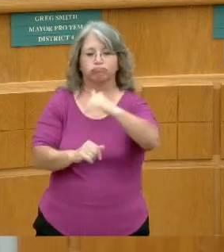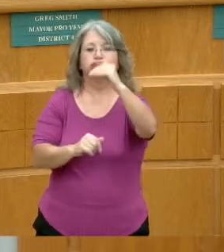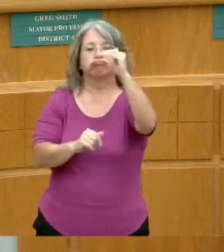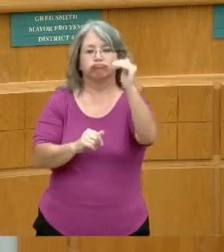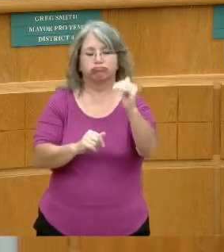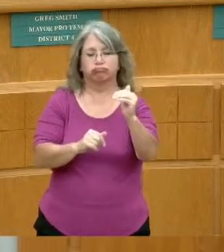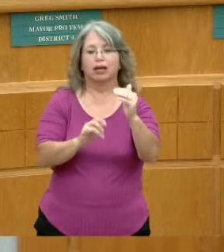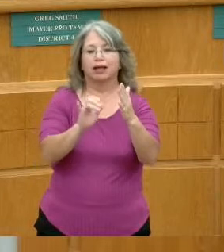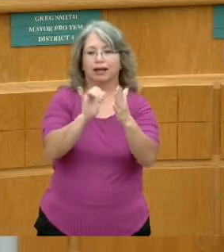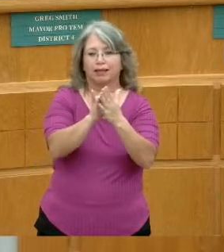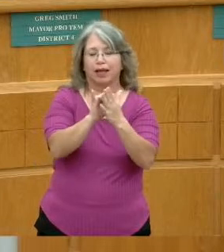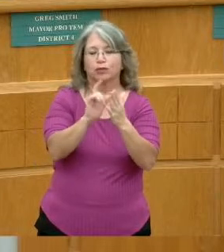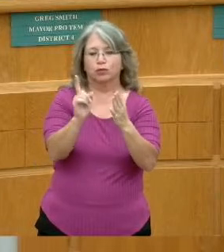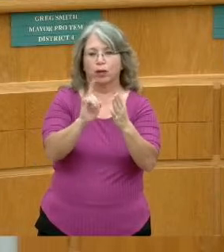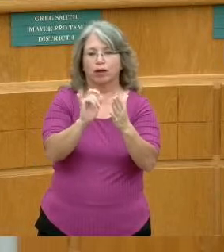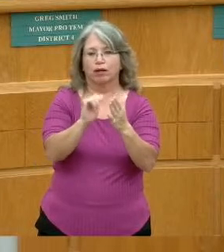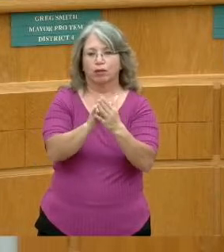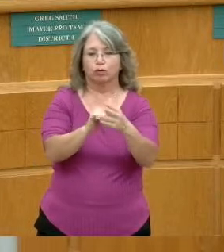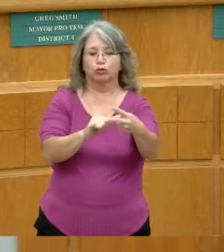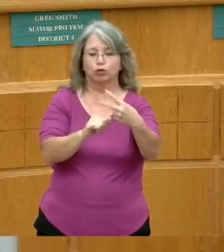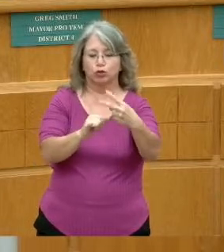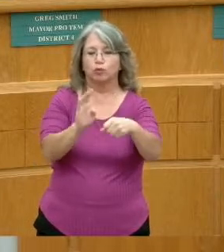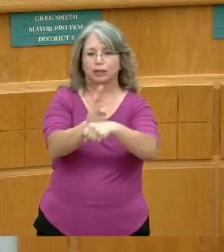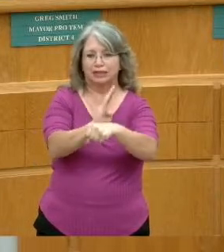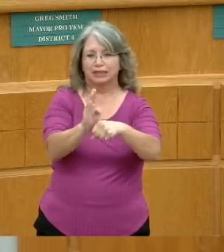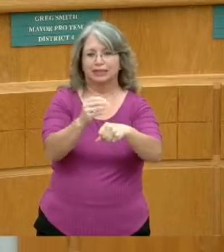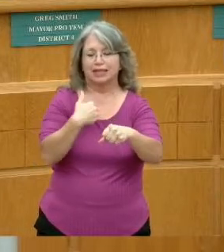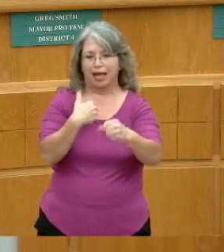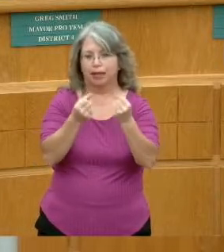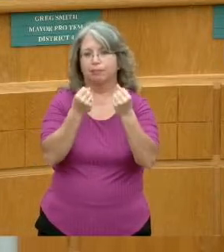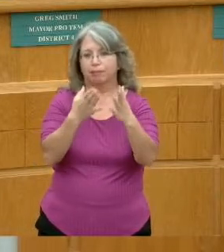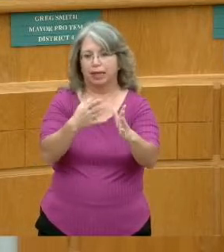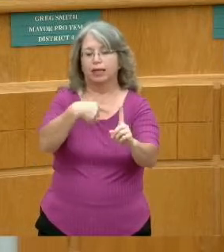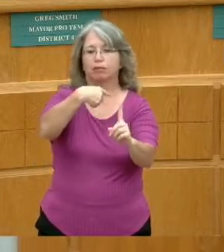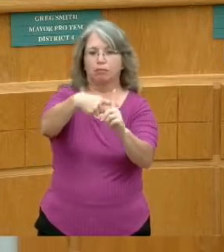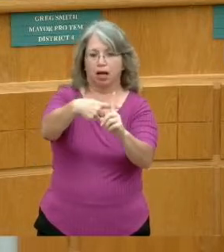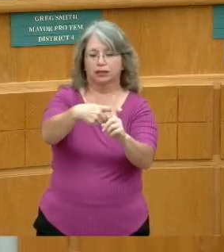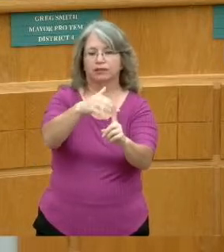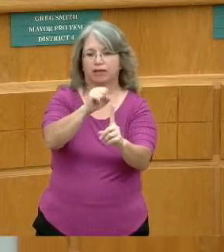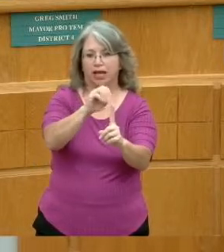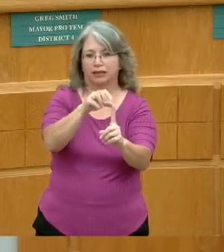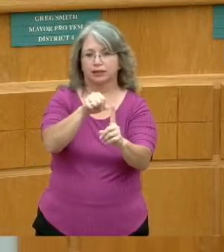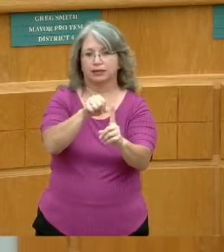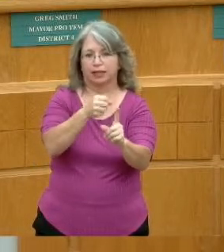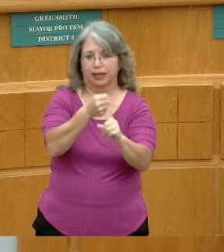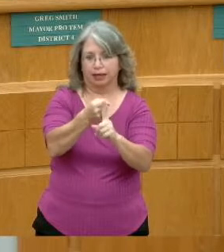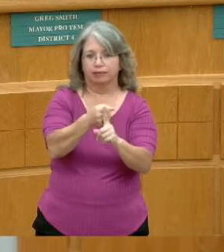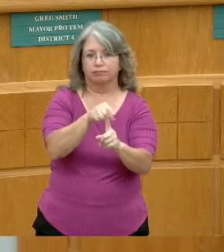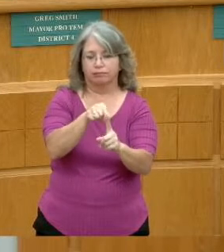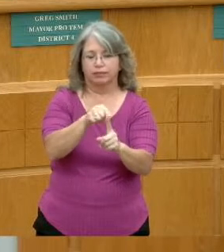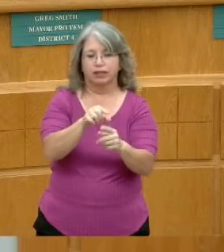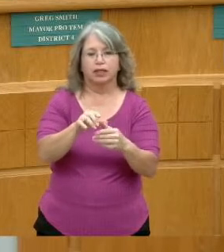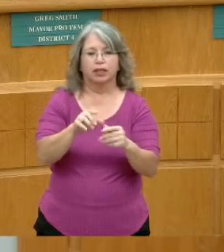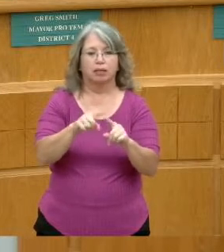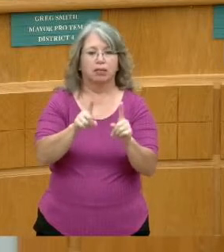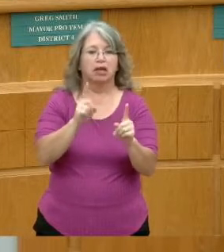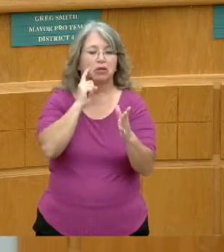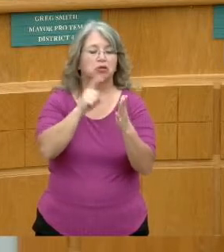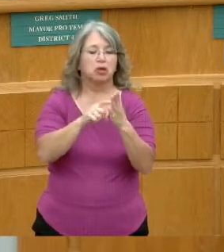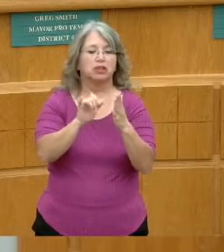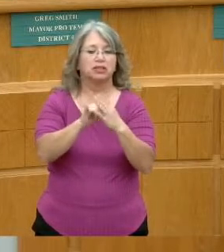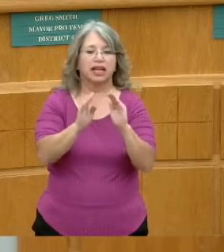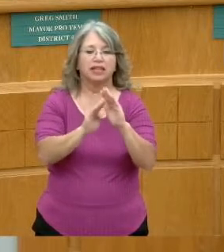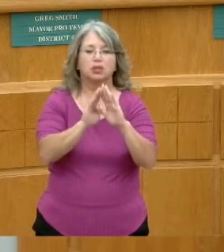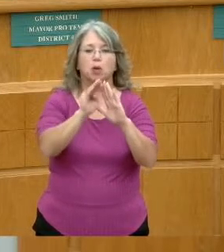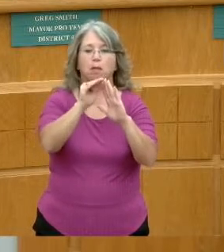occurred a couple weeks ago, but you can see that it's trending back down and coming back to around the level that we were at before